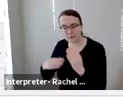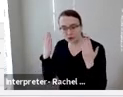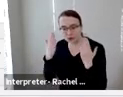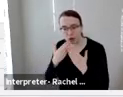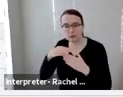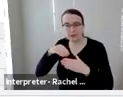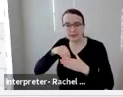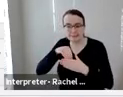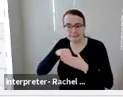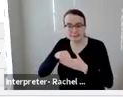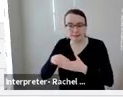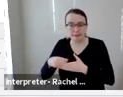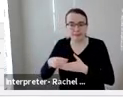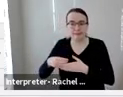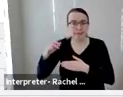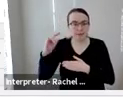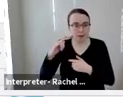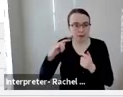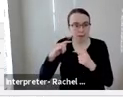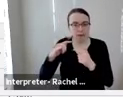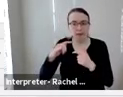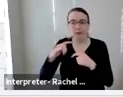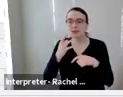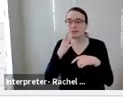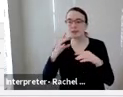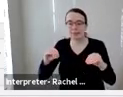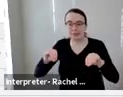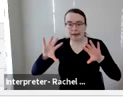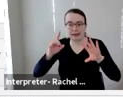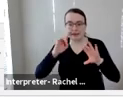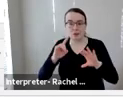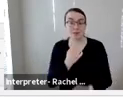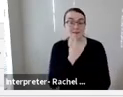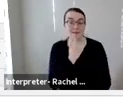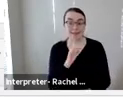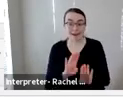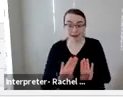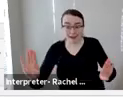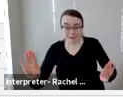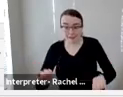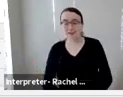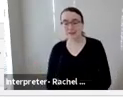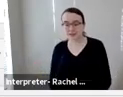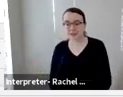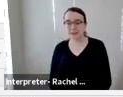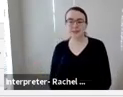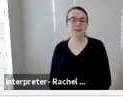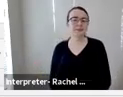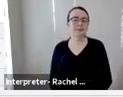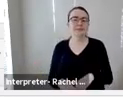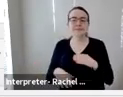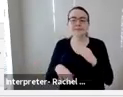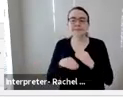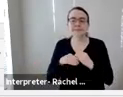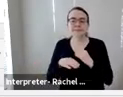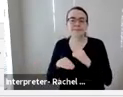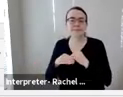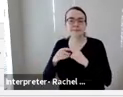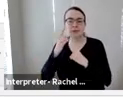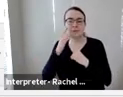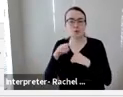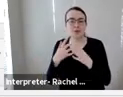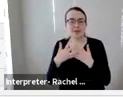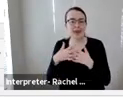cockpit, some lighter lights on the cockpit for the glass, some little elements for the jet